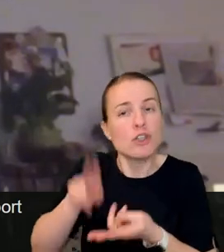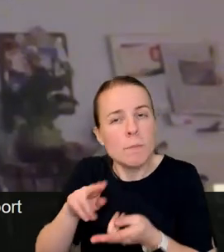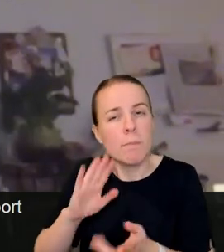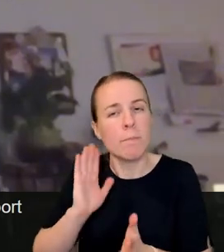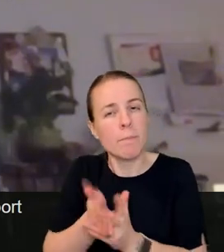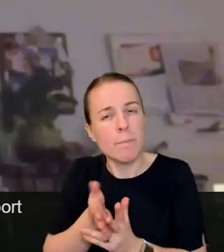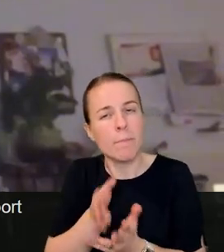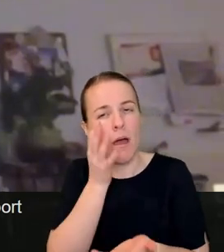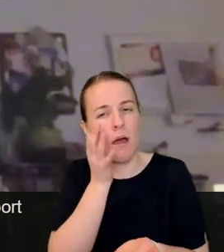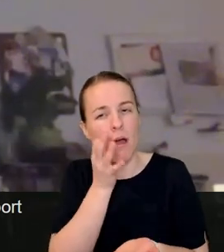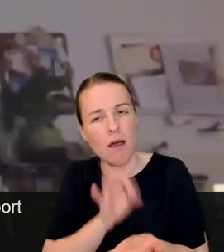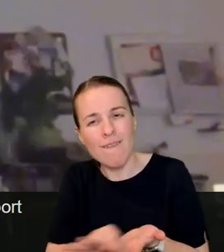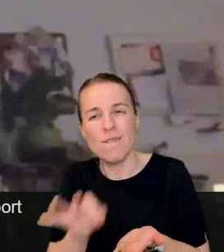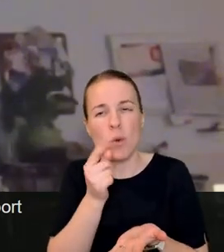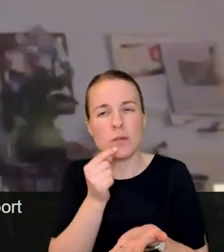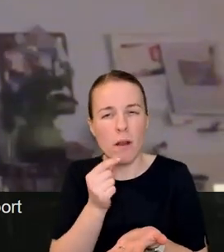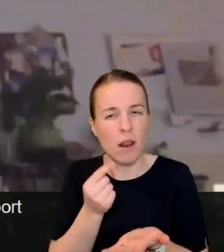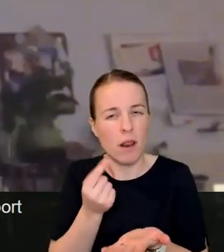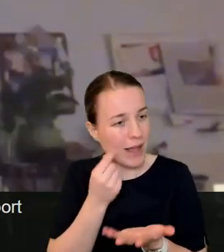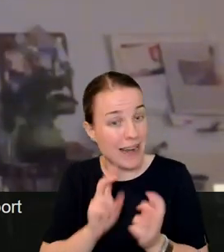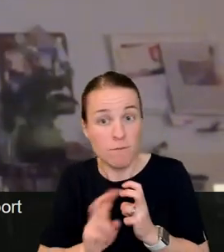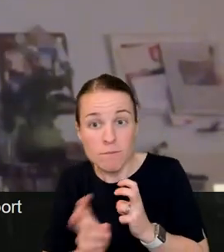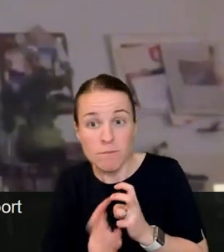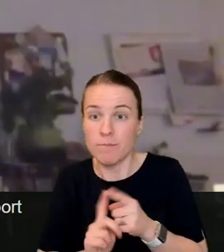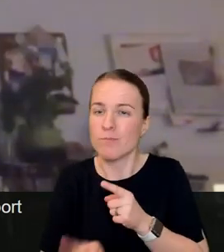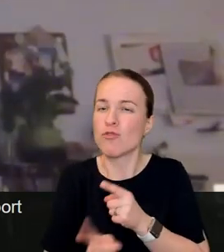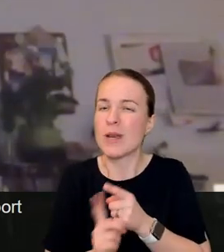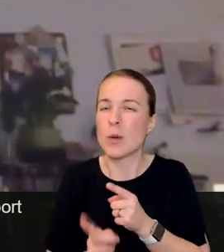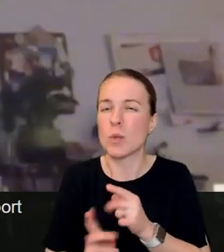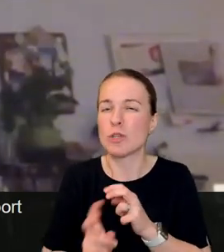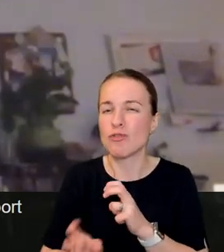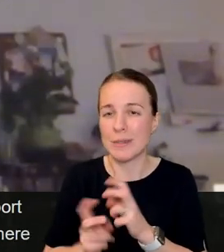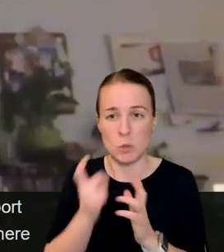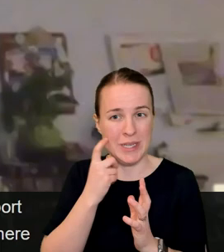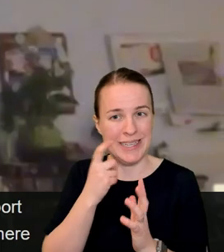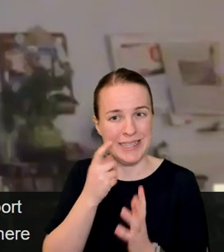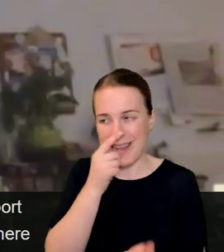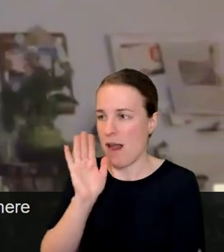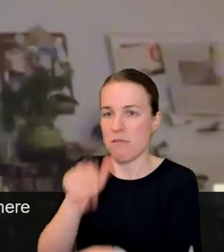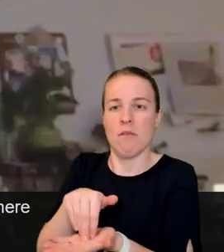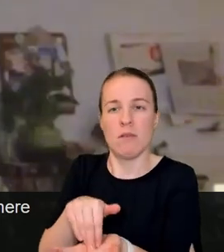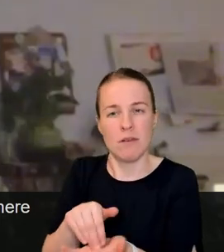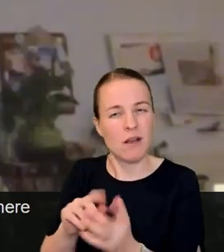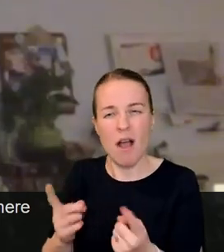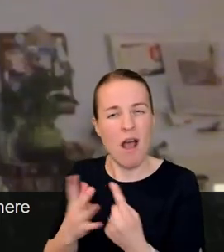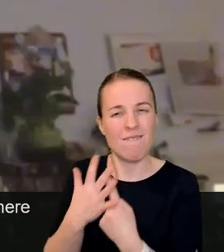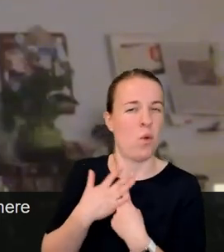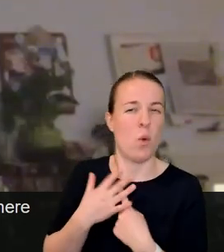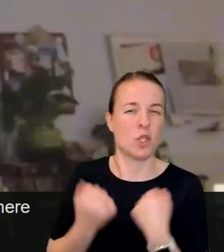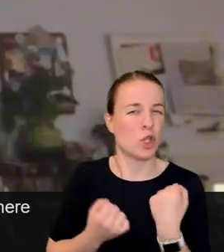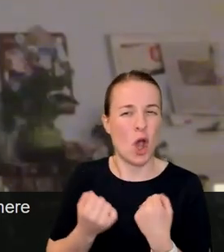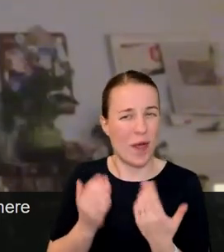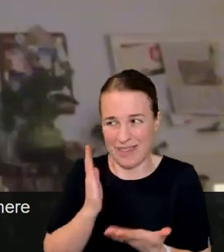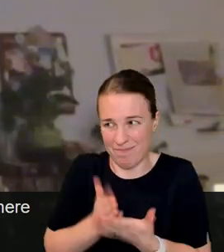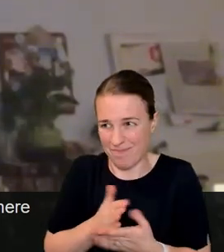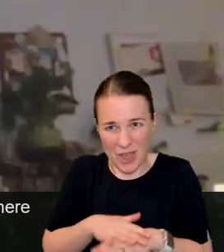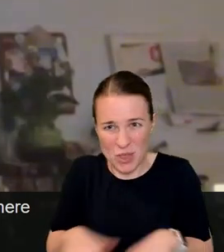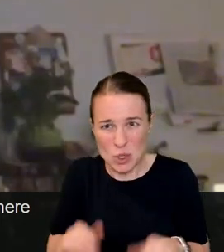frequent transport services to where they need to get to go, because they can't be forced into cars. That's absolutely no good in a modern